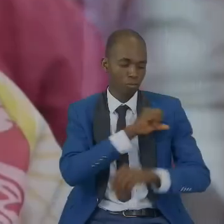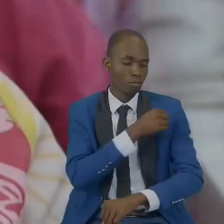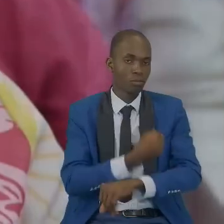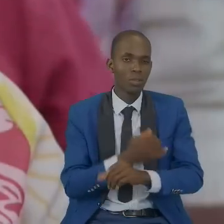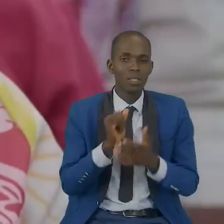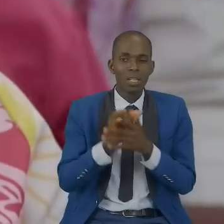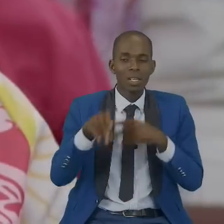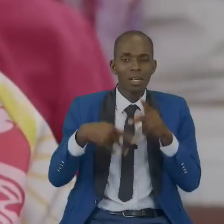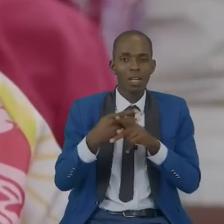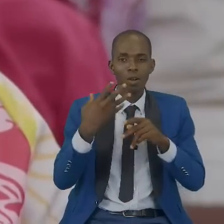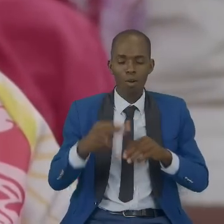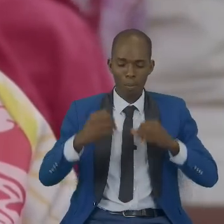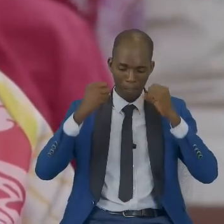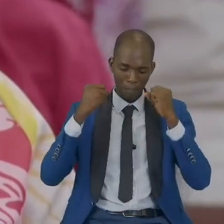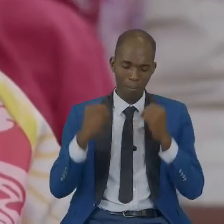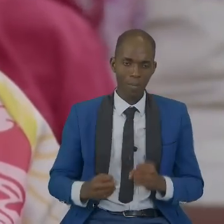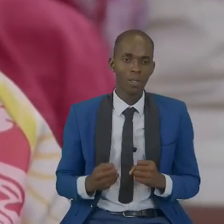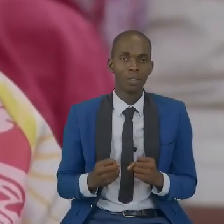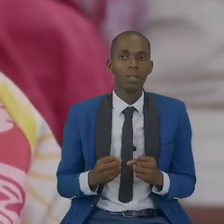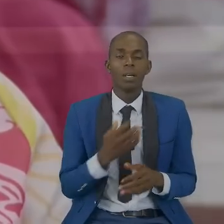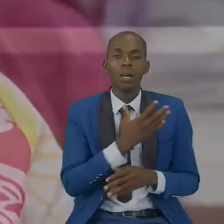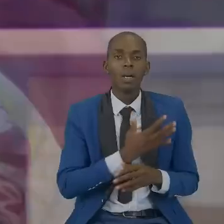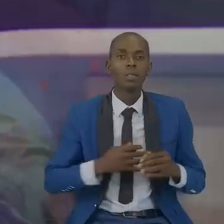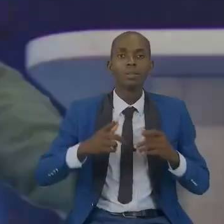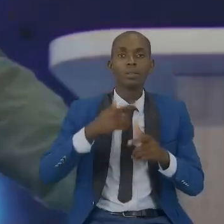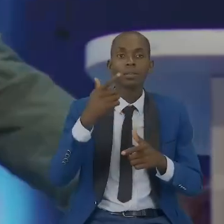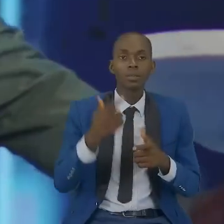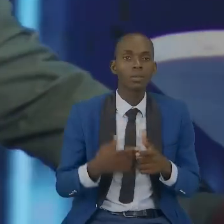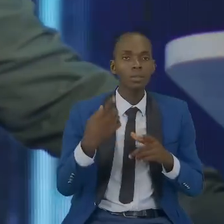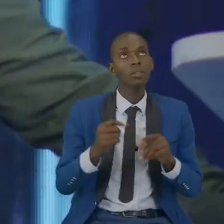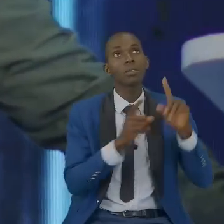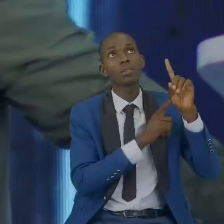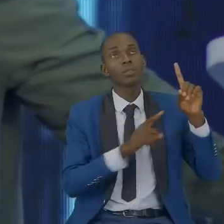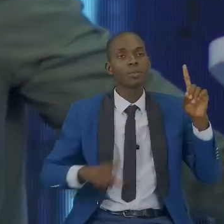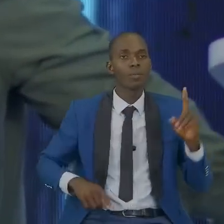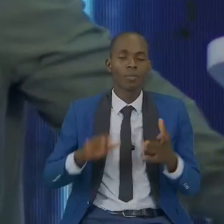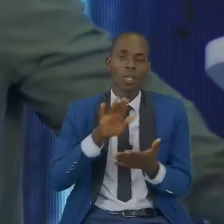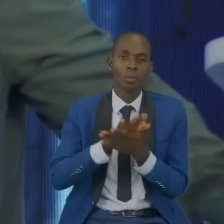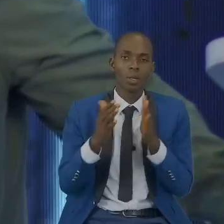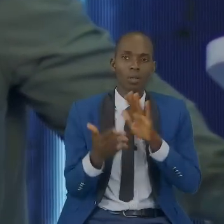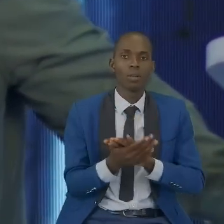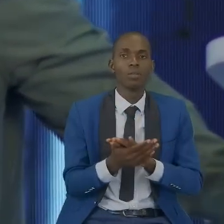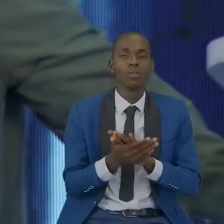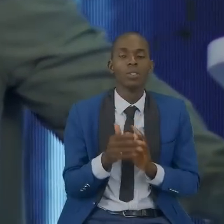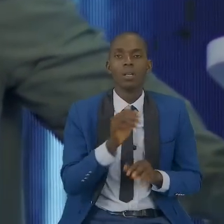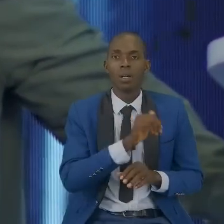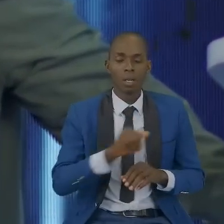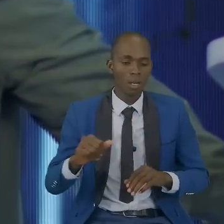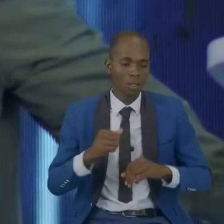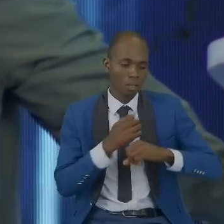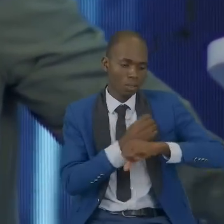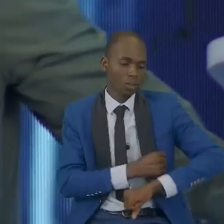that kind of fortitude. And then the Lord becomes a fortress for